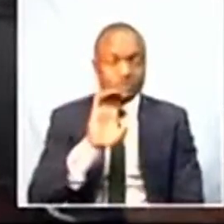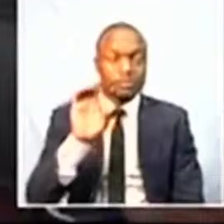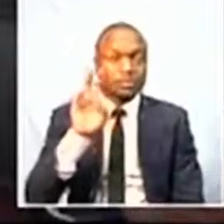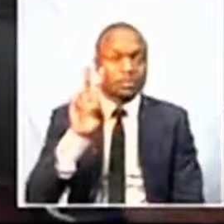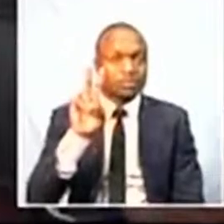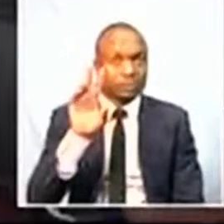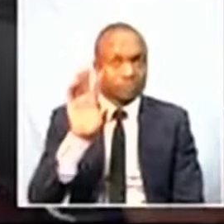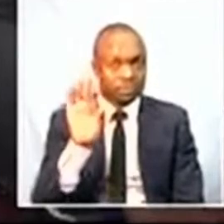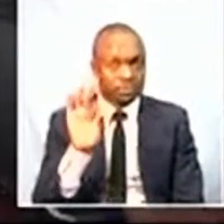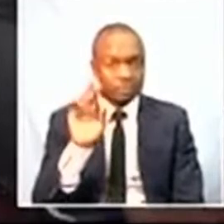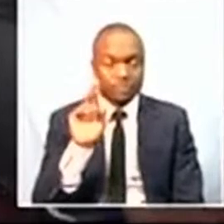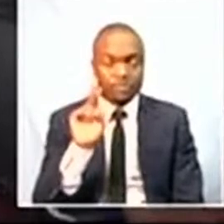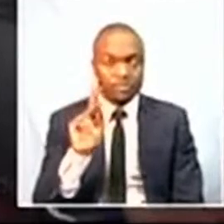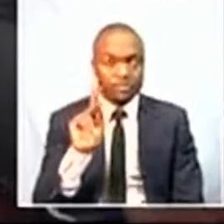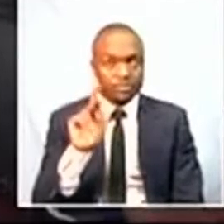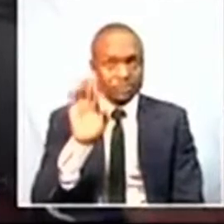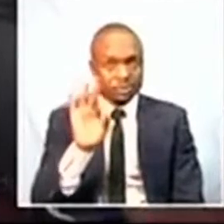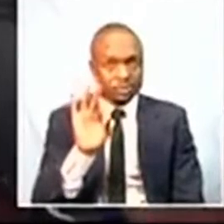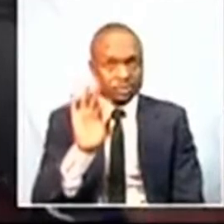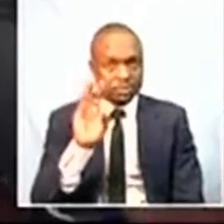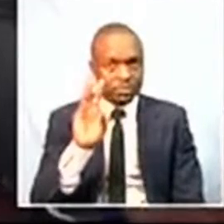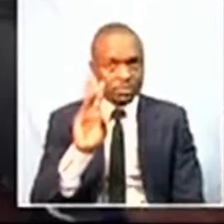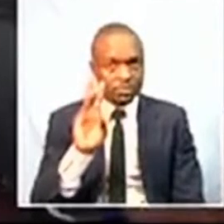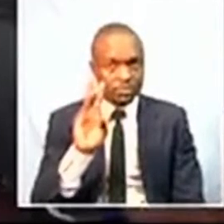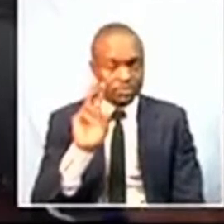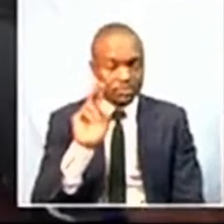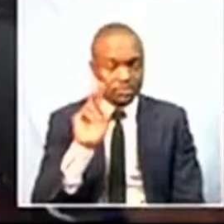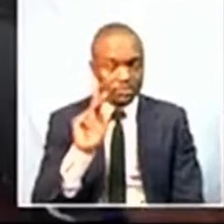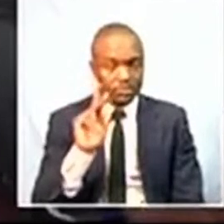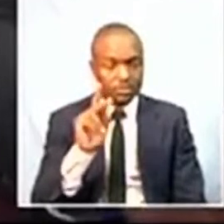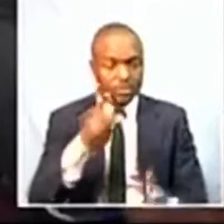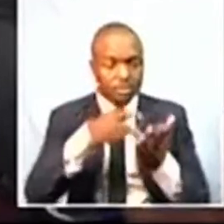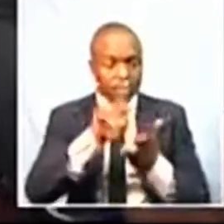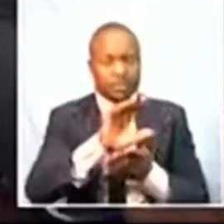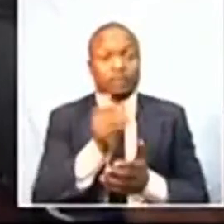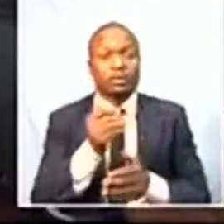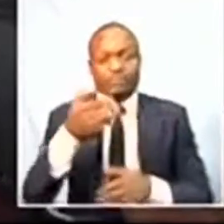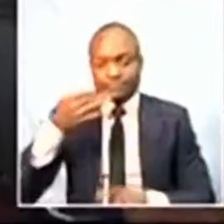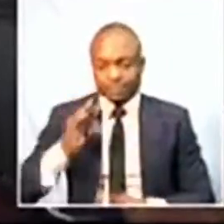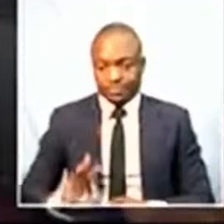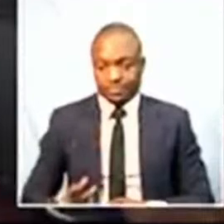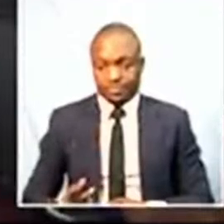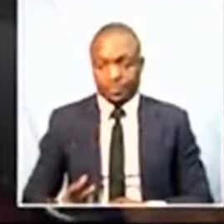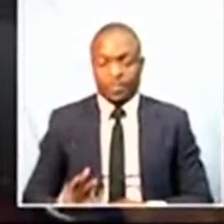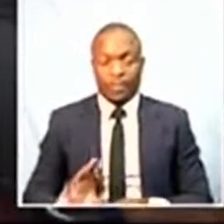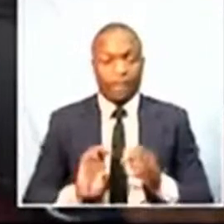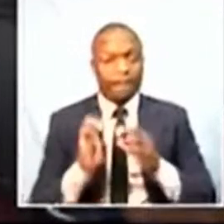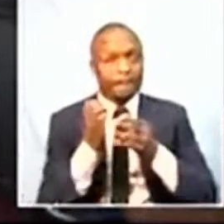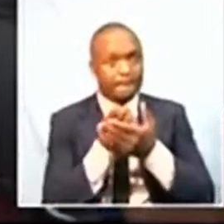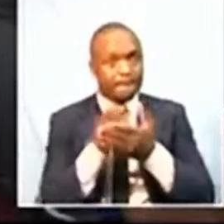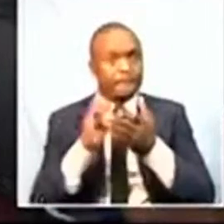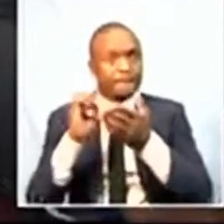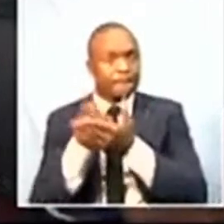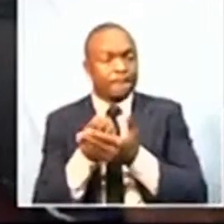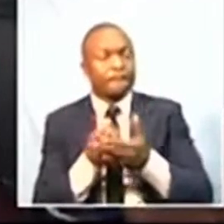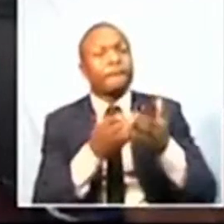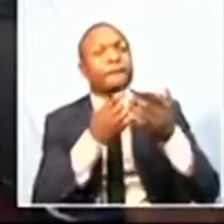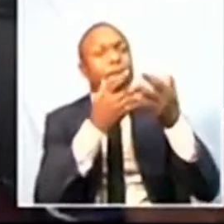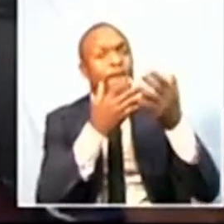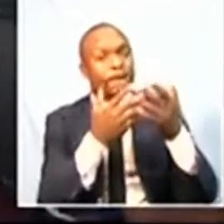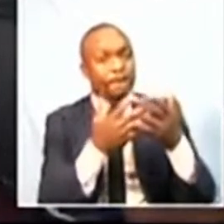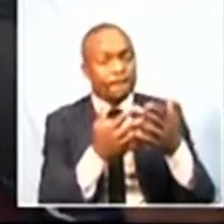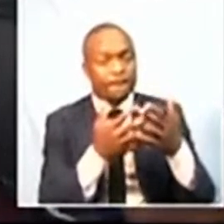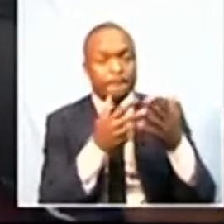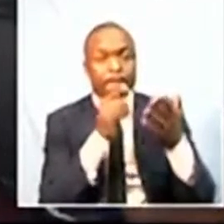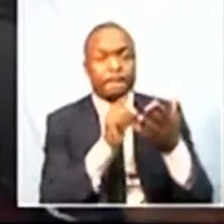29,729 kwacha 96 ingwe have been paid back, and beneficiaries have been engaged on the outstanding amounts,